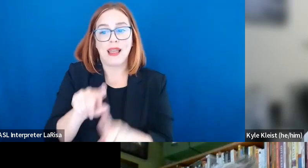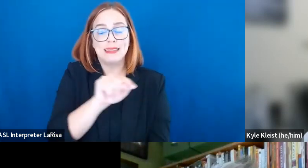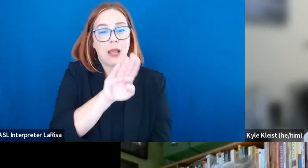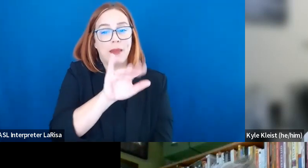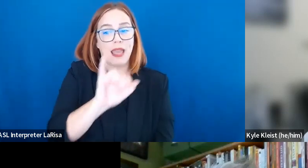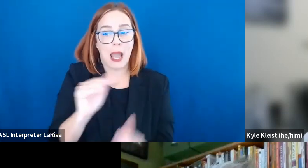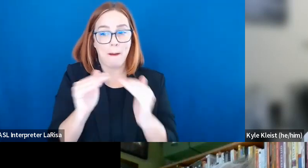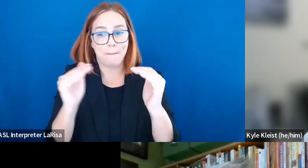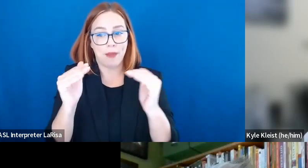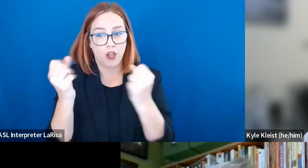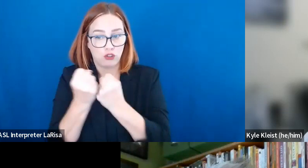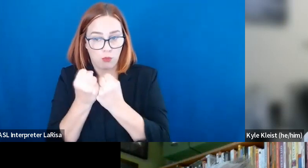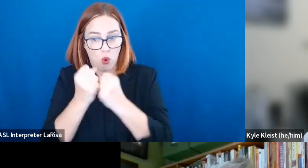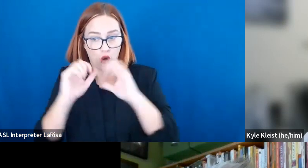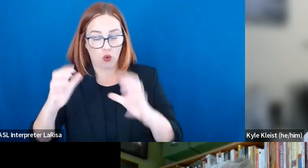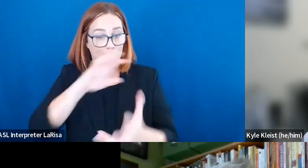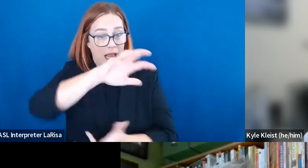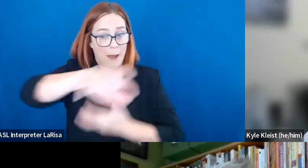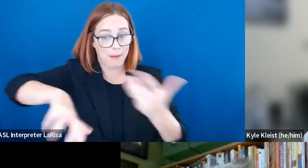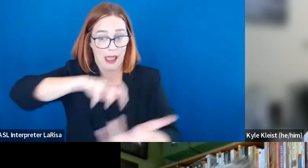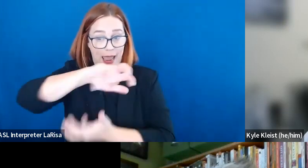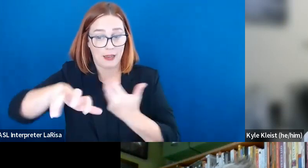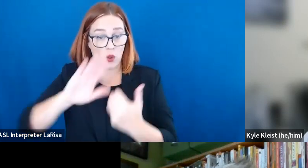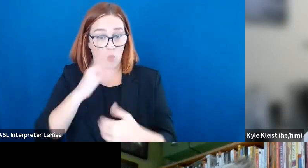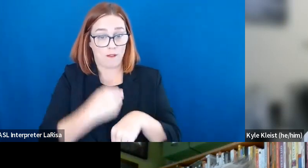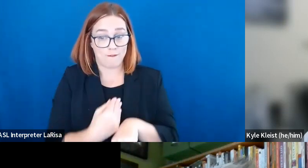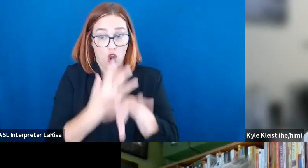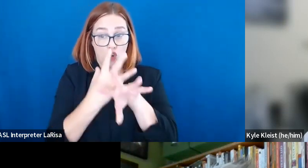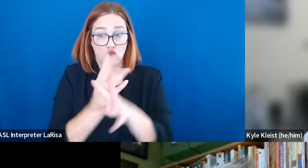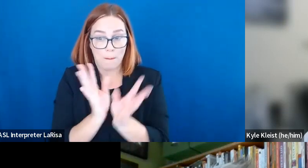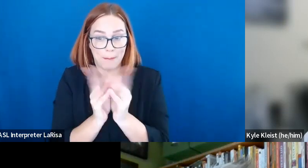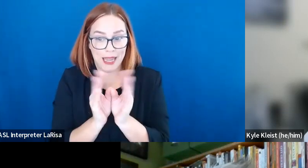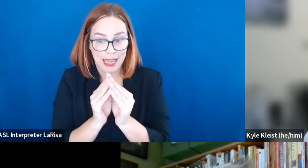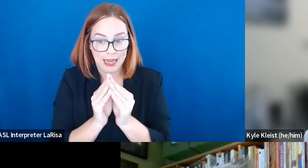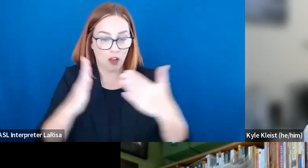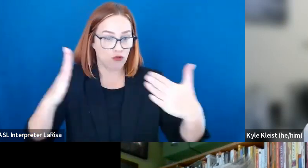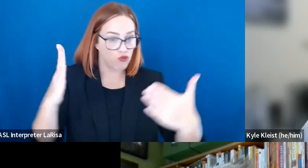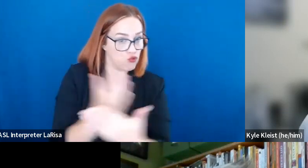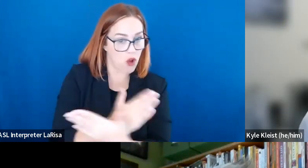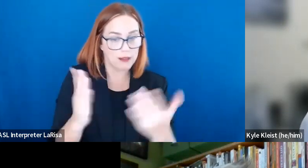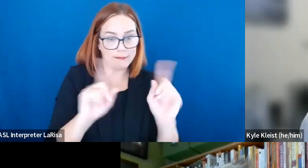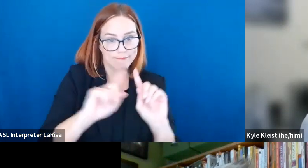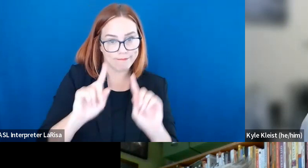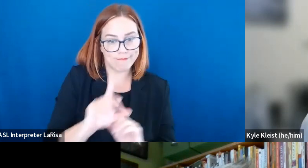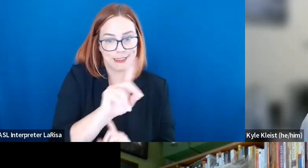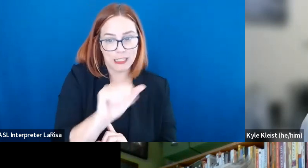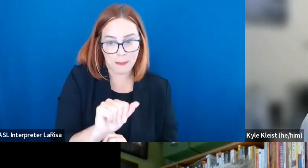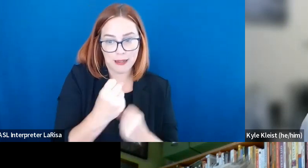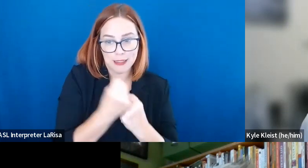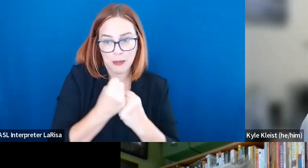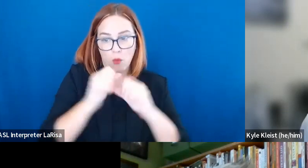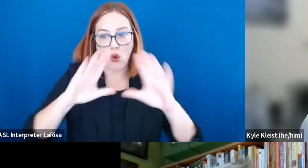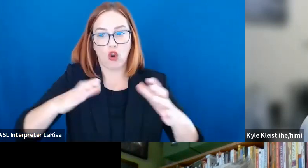group. Man, that's interesting. The group members were able to expand their social circle and hear